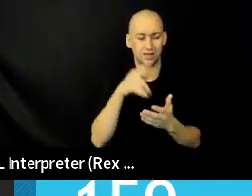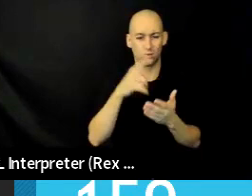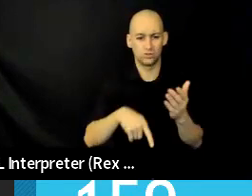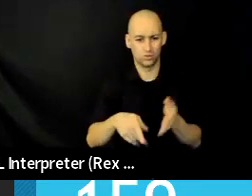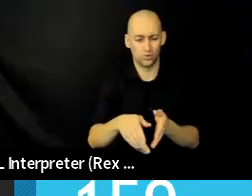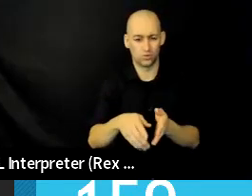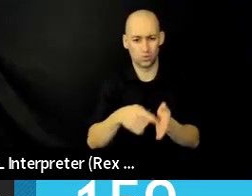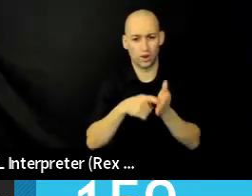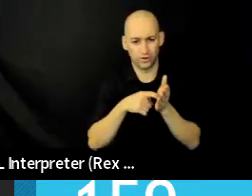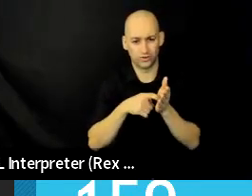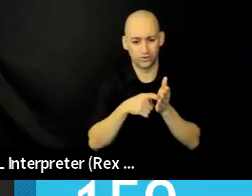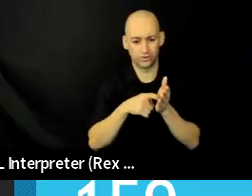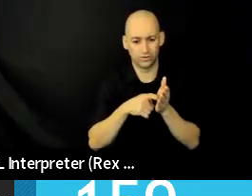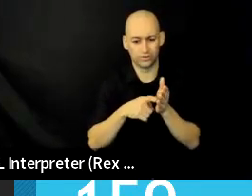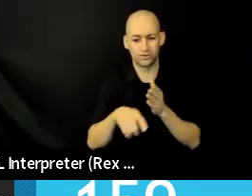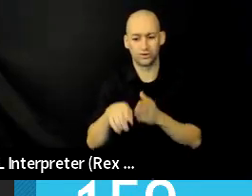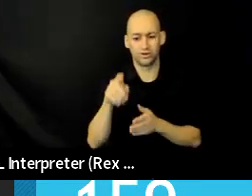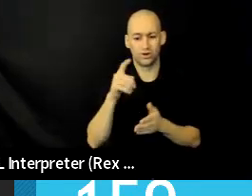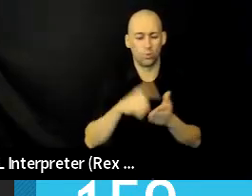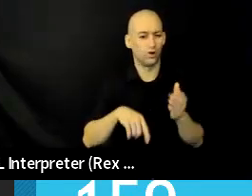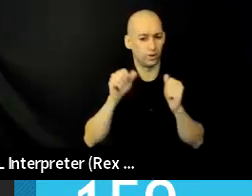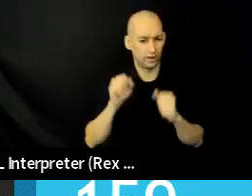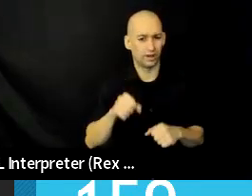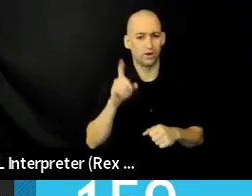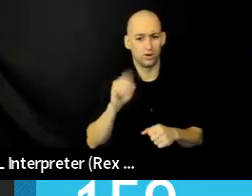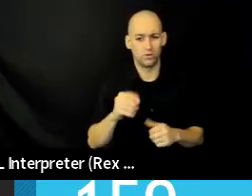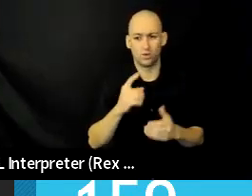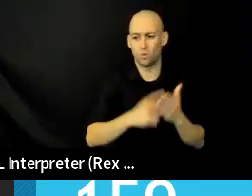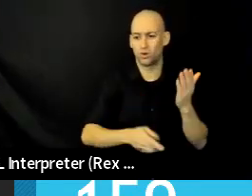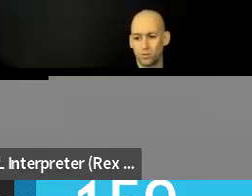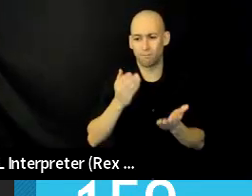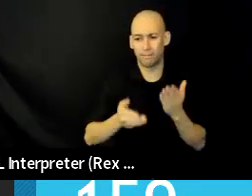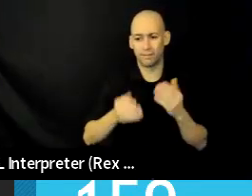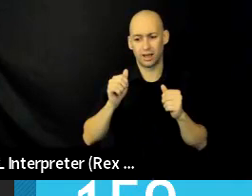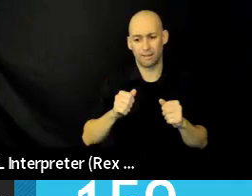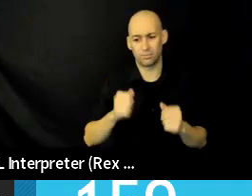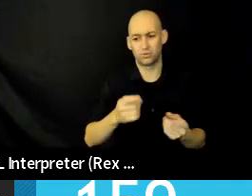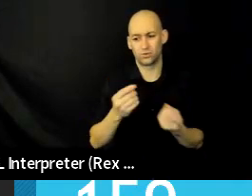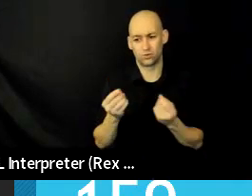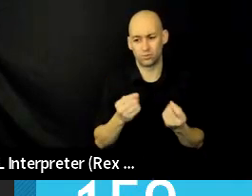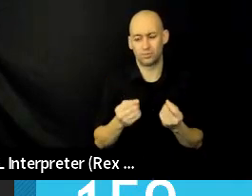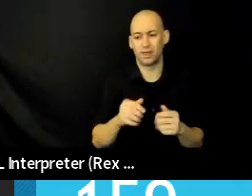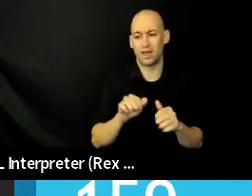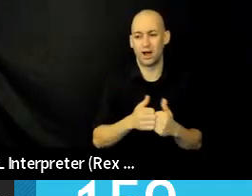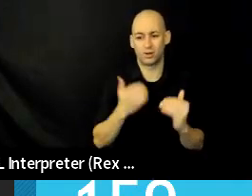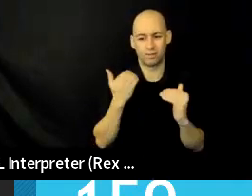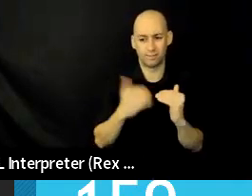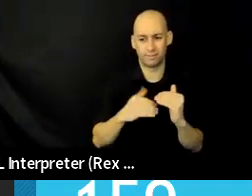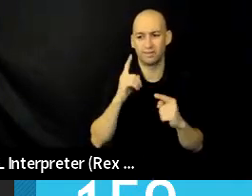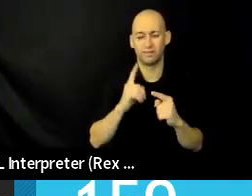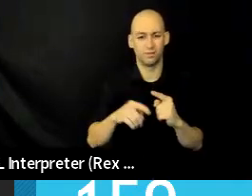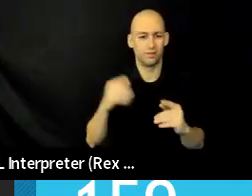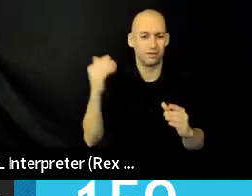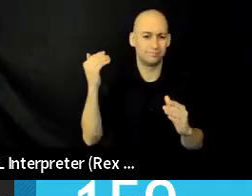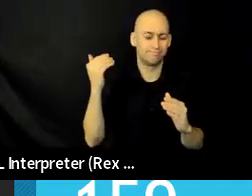is there, what you can do, what you might be able to do, and how to mitigate what the impacts are.